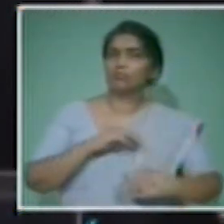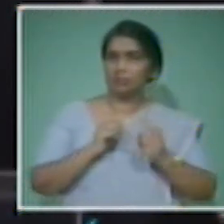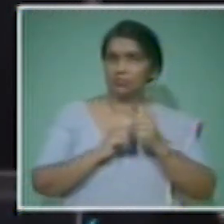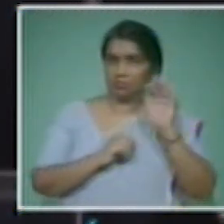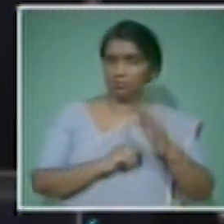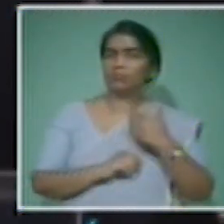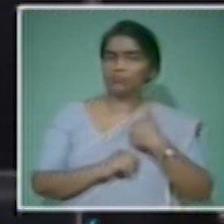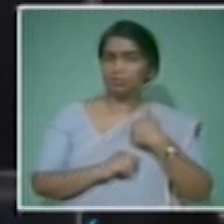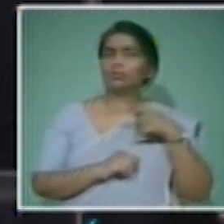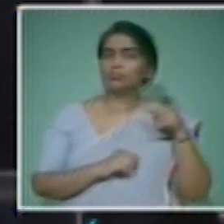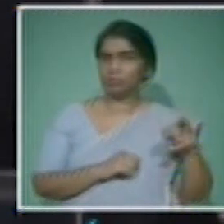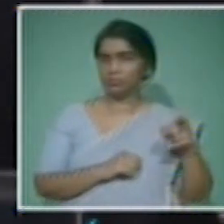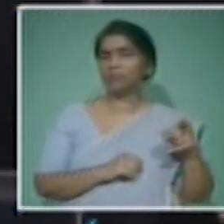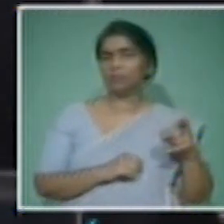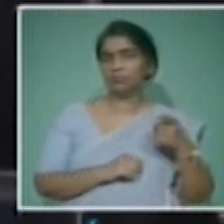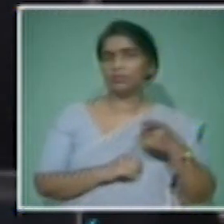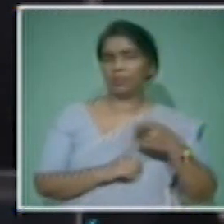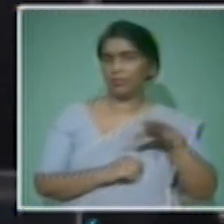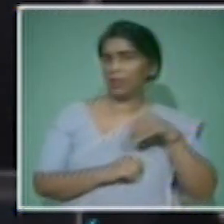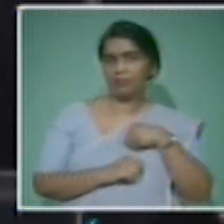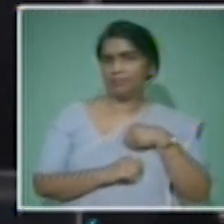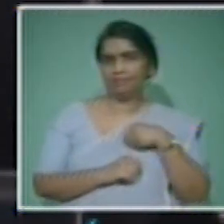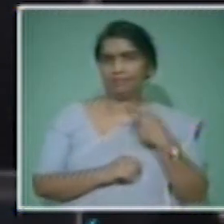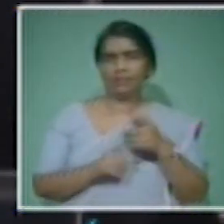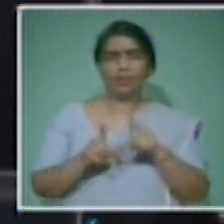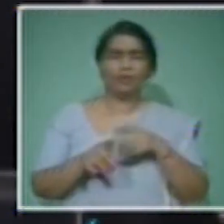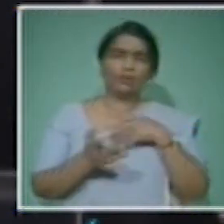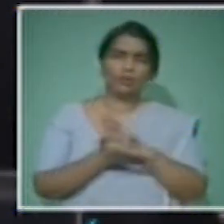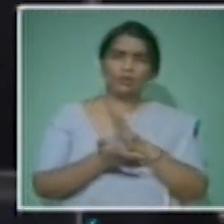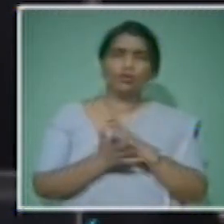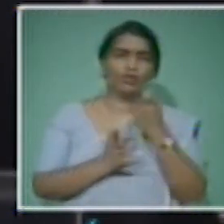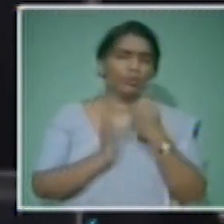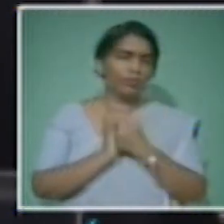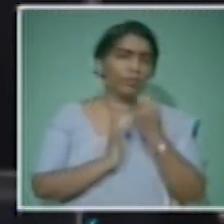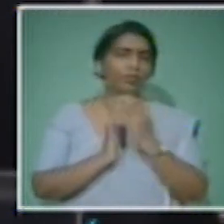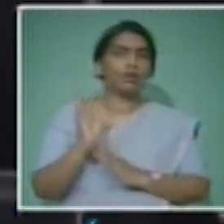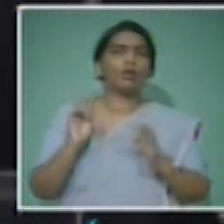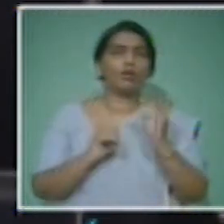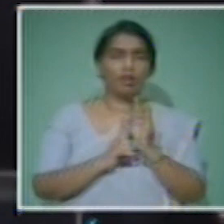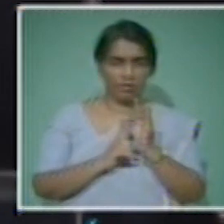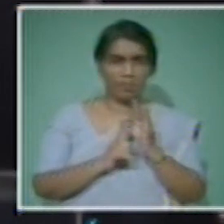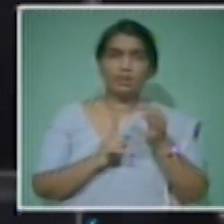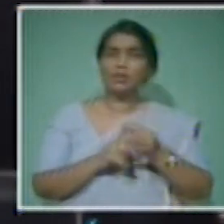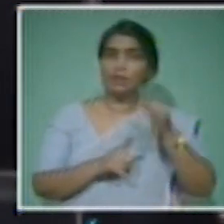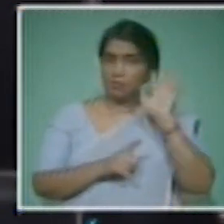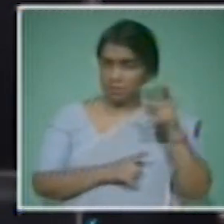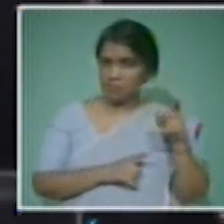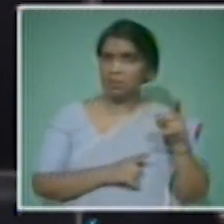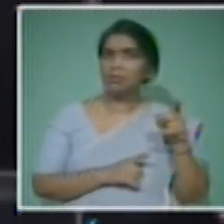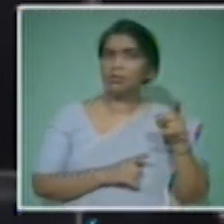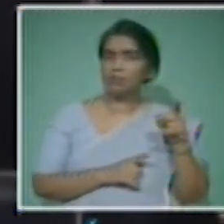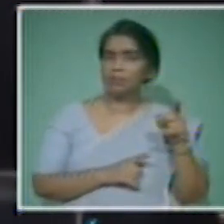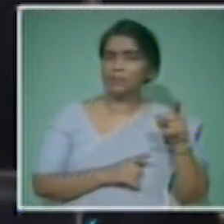And I'm glad that Honorable Finance Minister and the President of this country have stood by him, working hand in